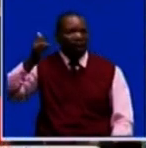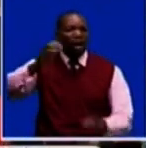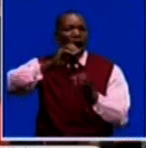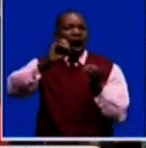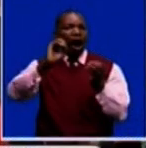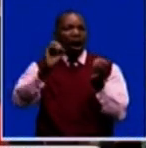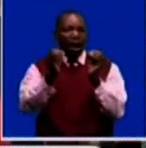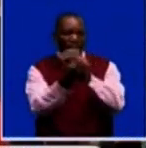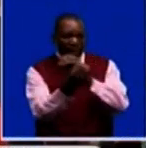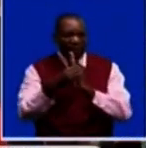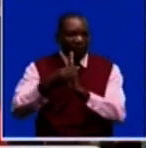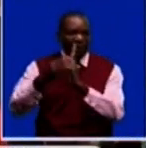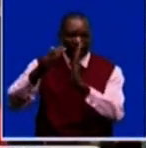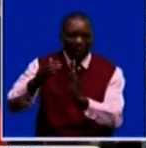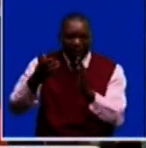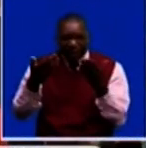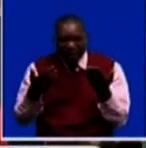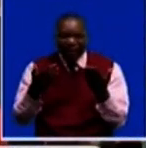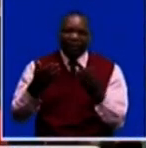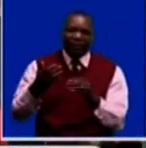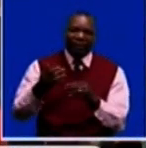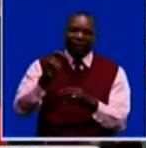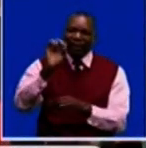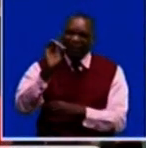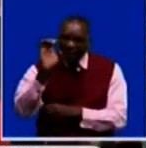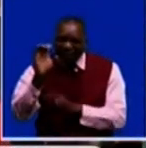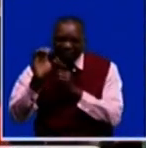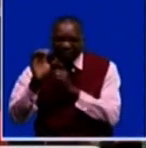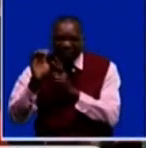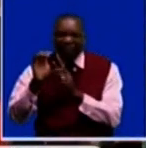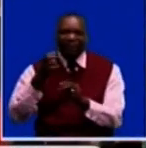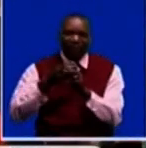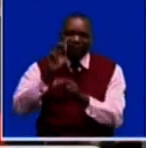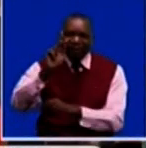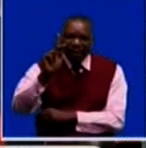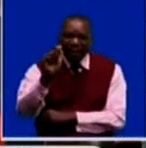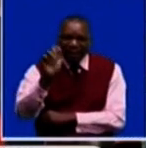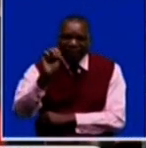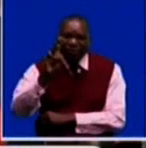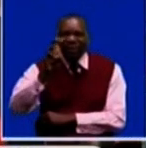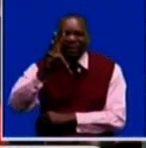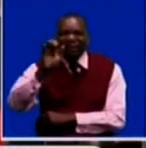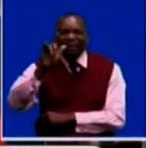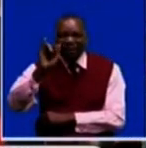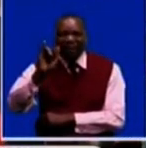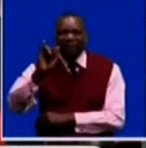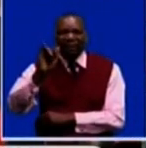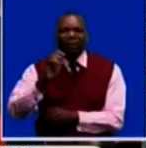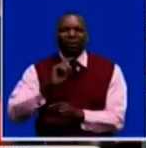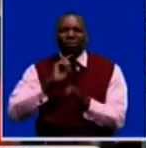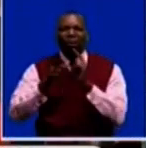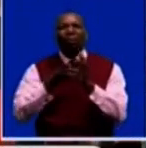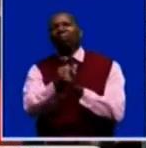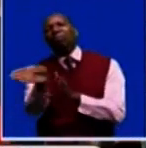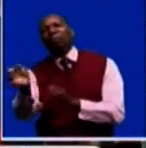opposition leader, NDC leader, consultant, as he calls himself, Shimbaka Mbwili, misleading the nation on the whereabouts of the president,